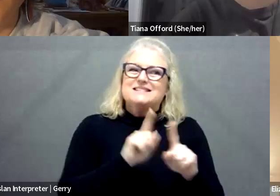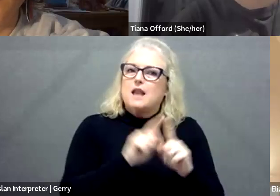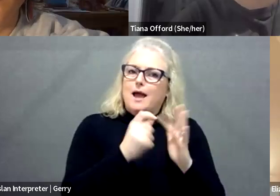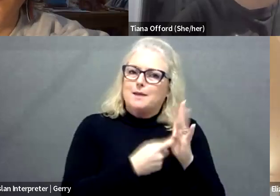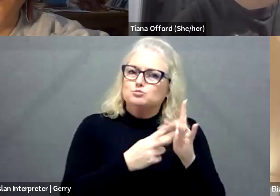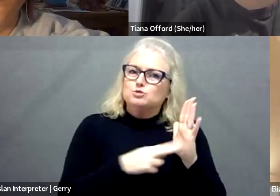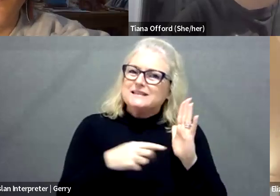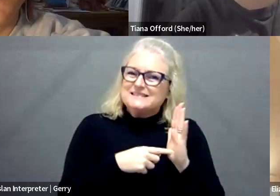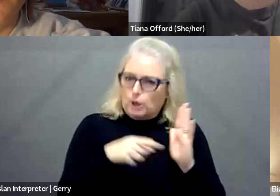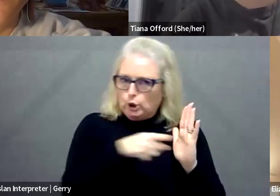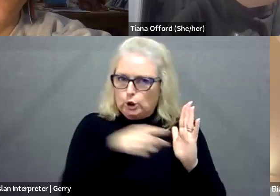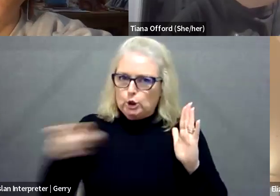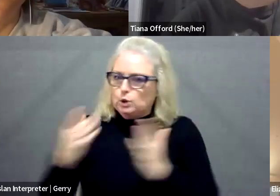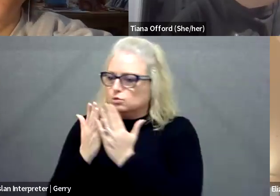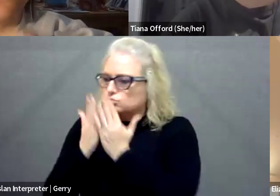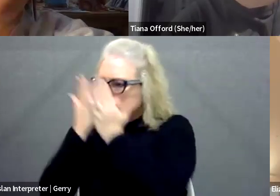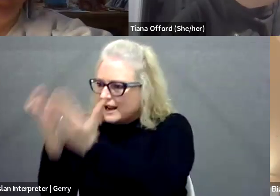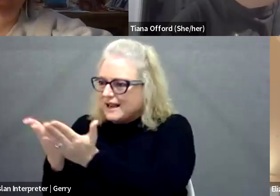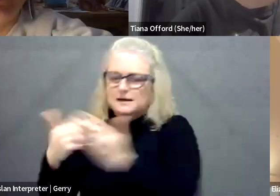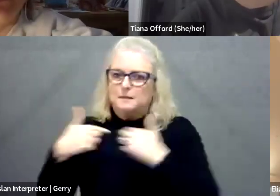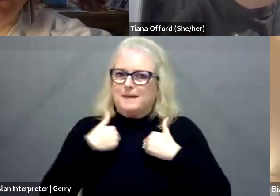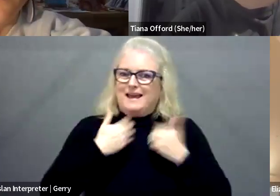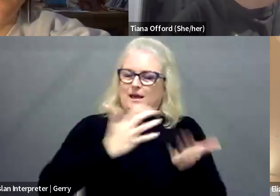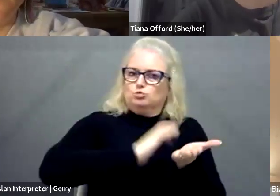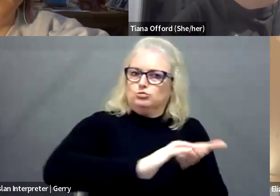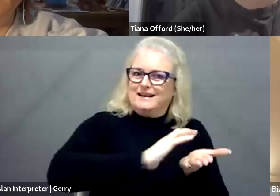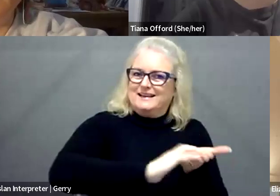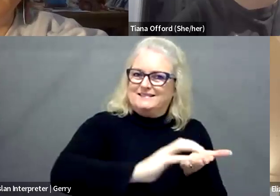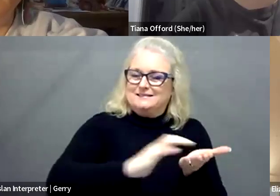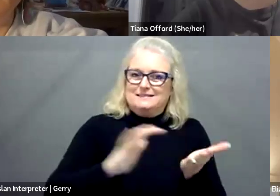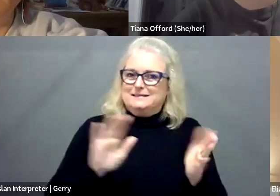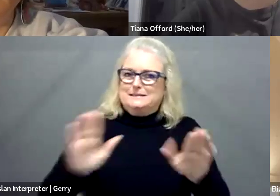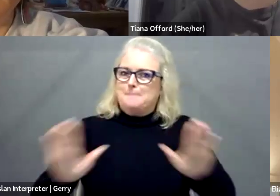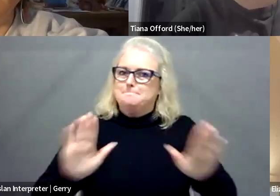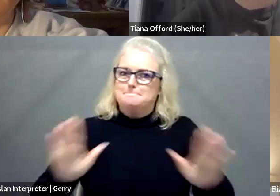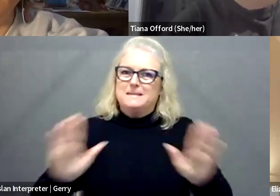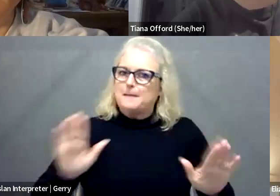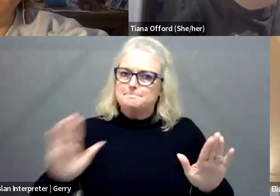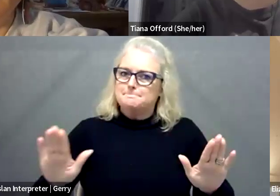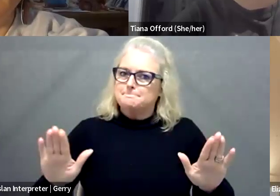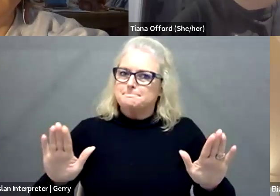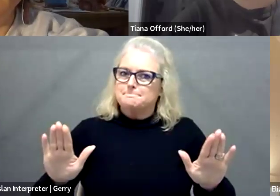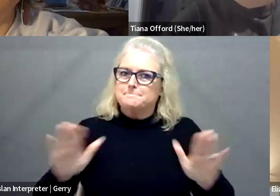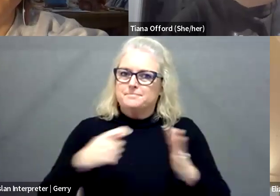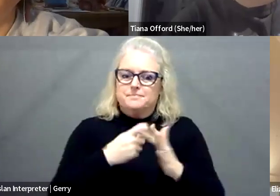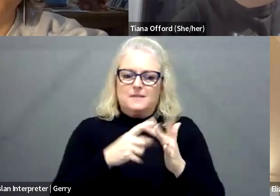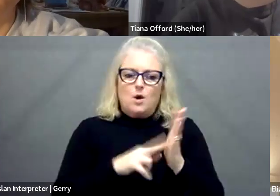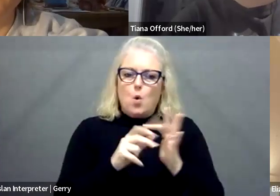a paper book and reading it. Whereas audio content for me is like picking up a Kindle and reading on a